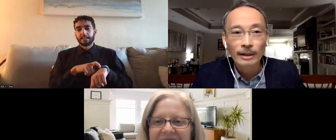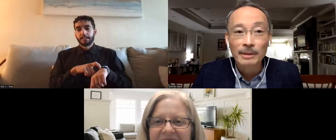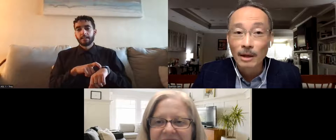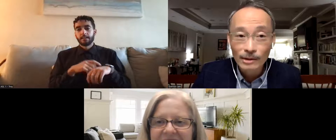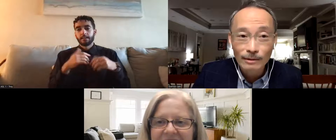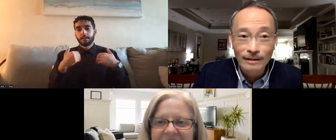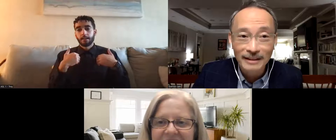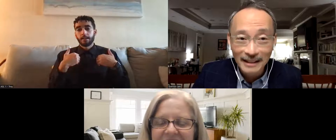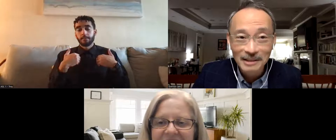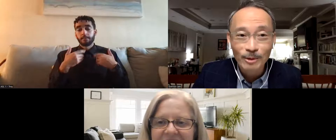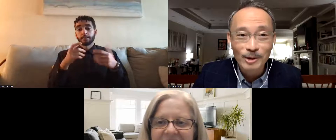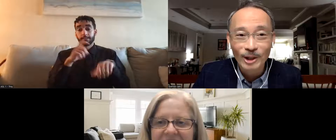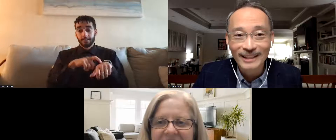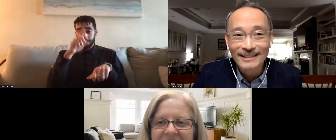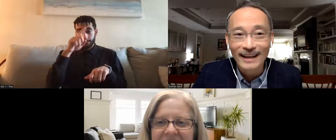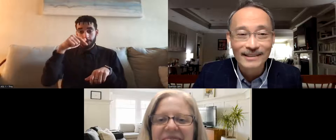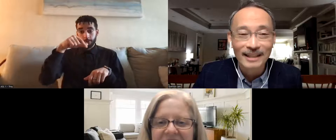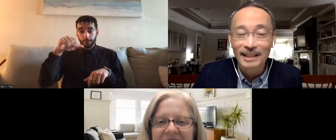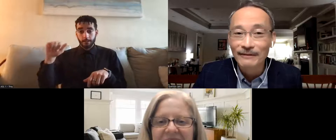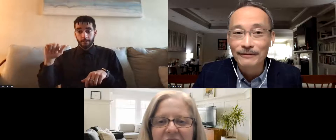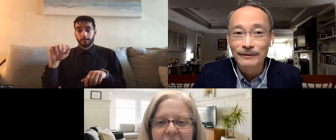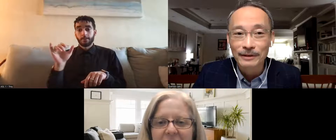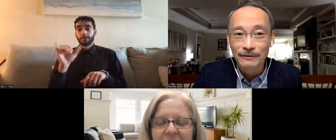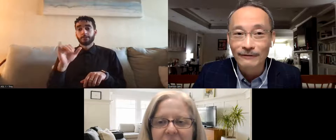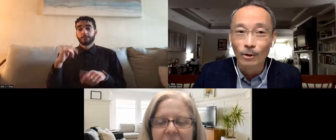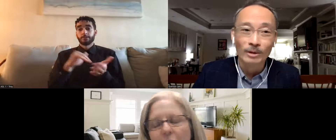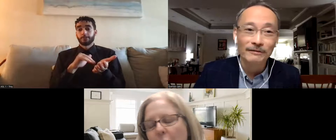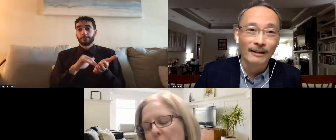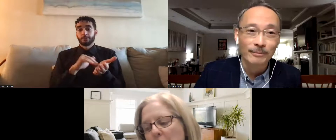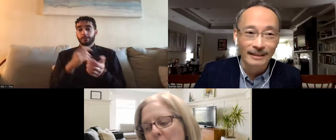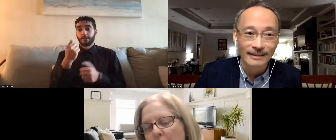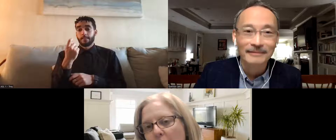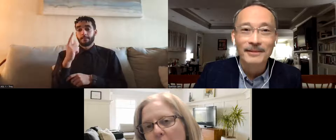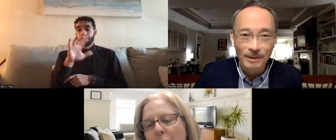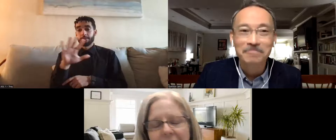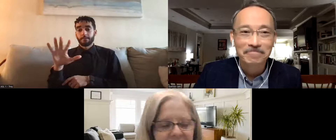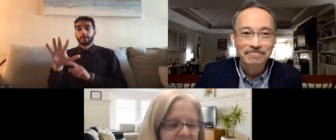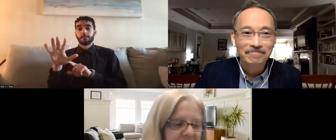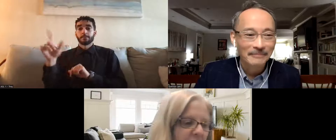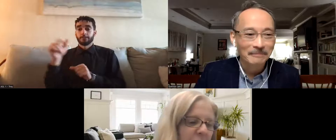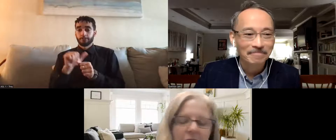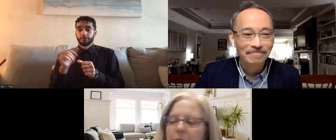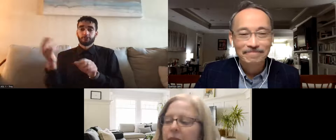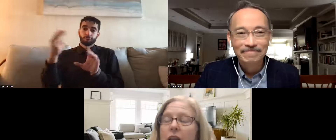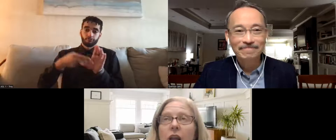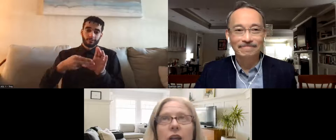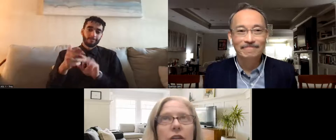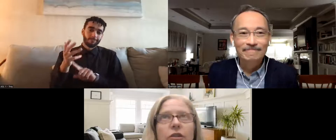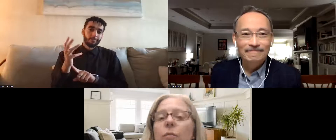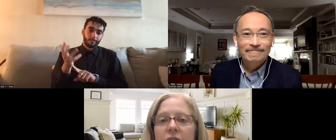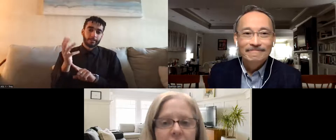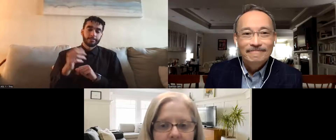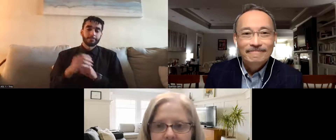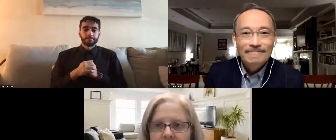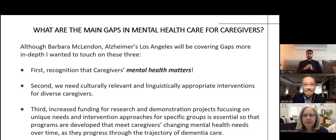for Q&A, but also Dr. Galy will be joining us at 11:55 for only 5 minutes. So. Okay, so